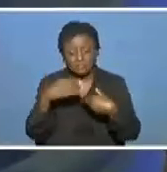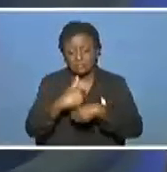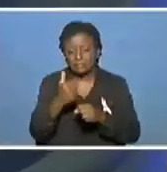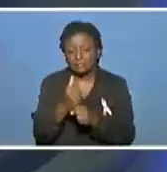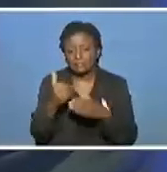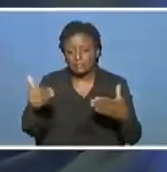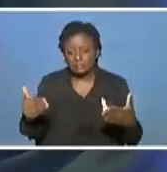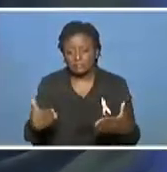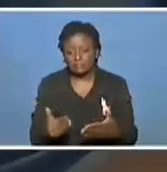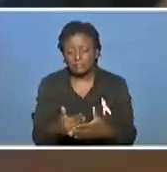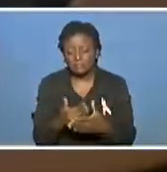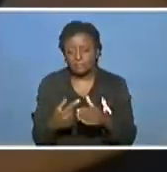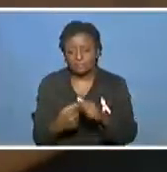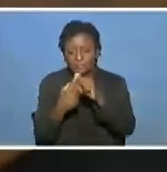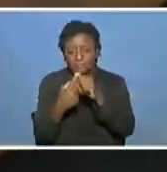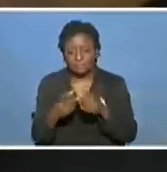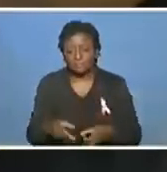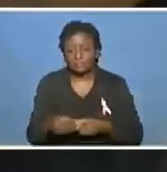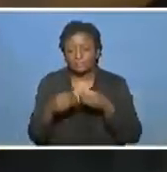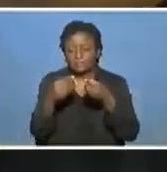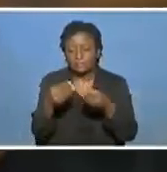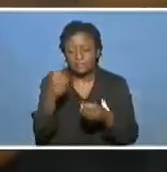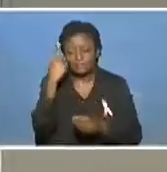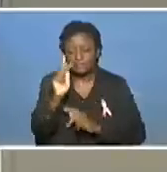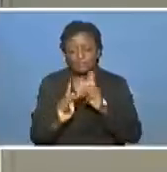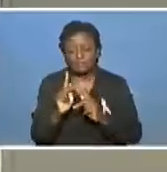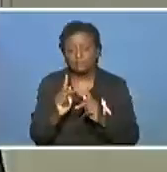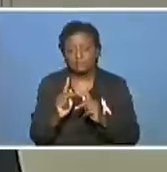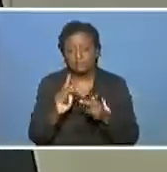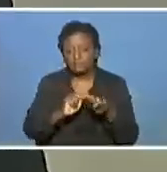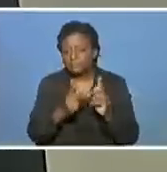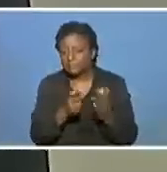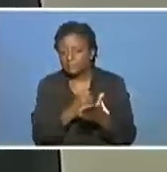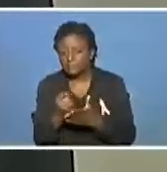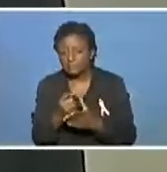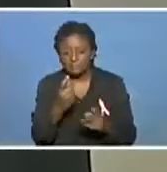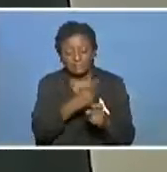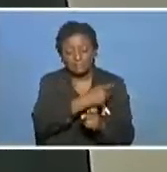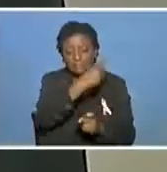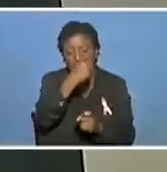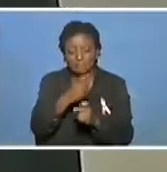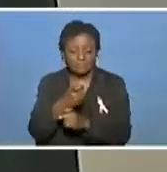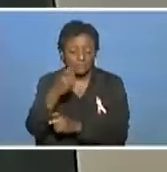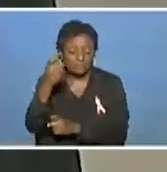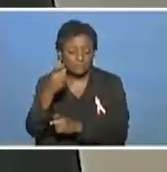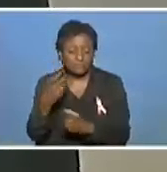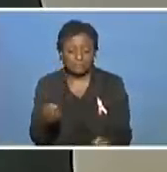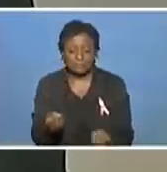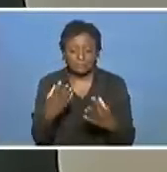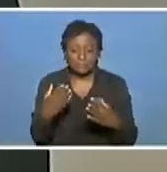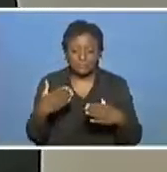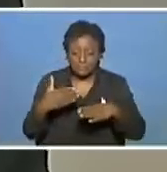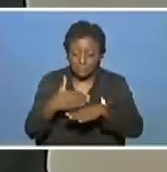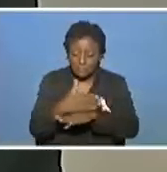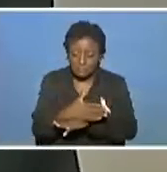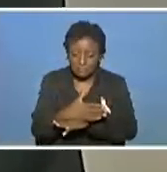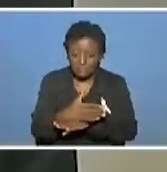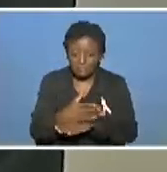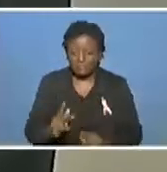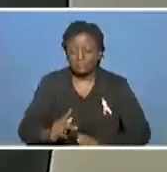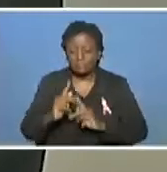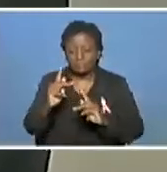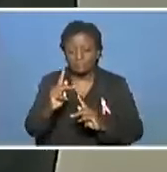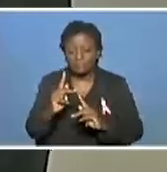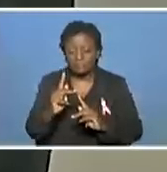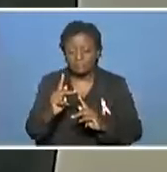CEO Carlos Folks sees the partnership as a win-win. We have a lot of cross-promotion activity going on and a lot of strategic objectives that